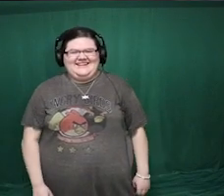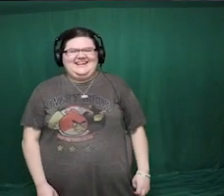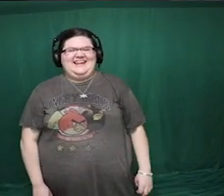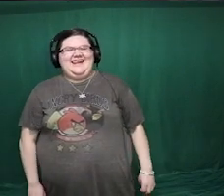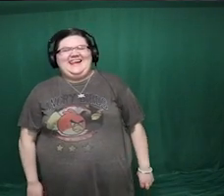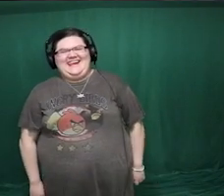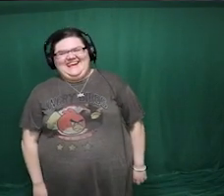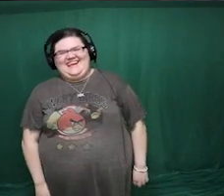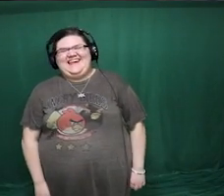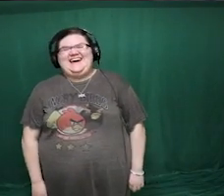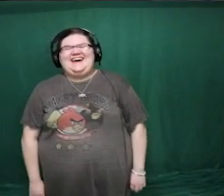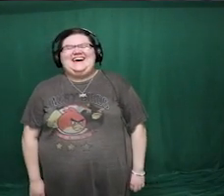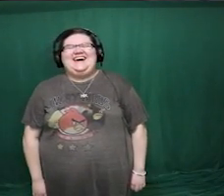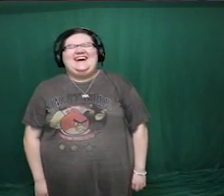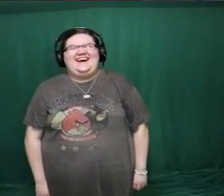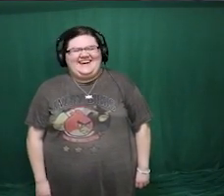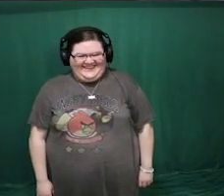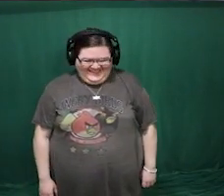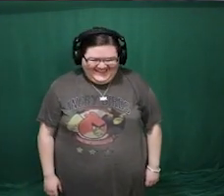This is the content we need.